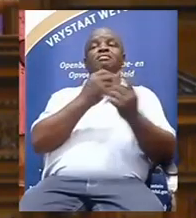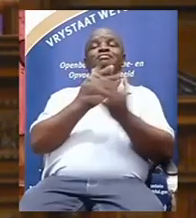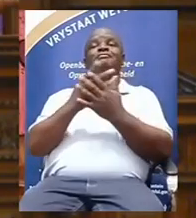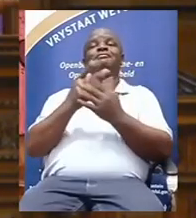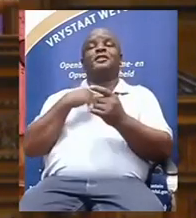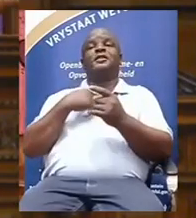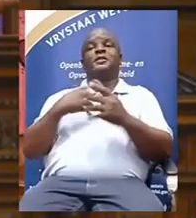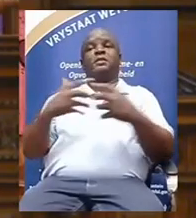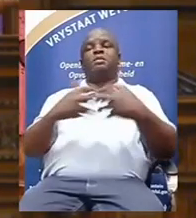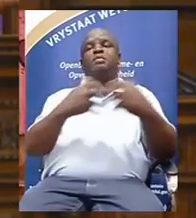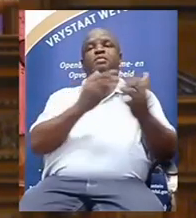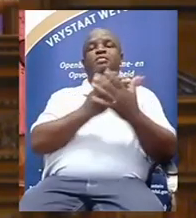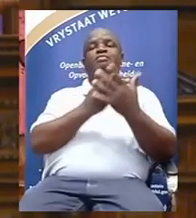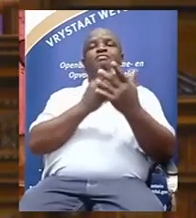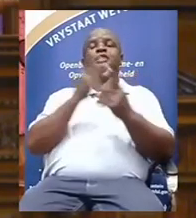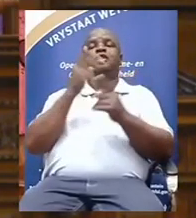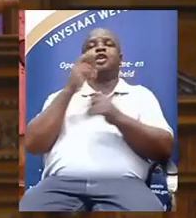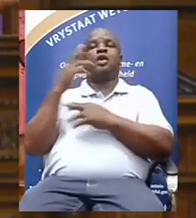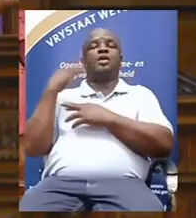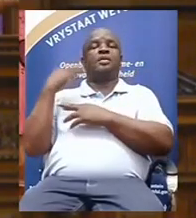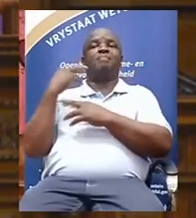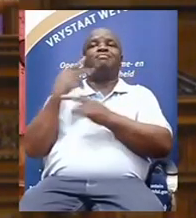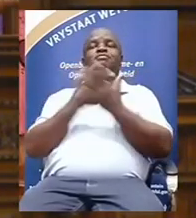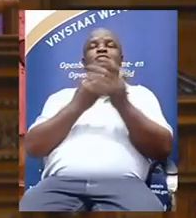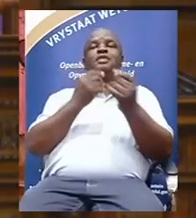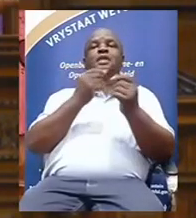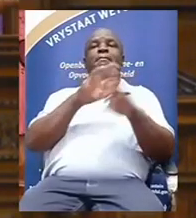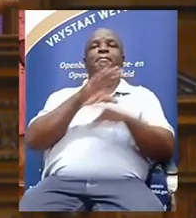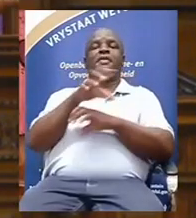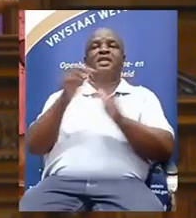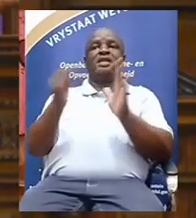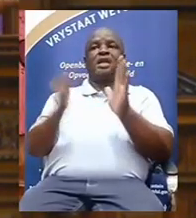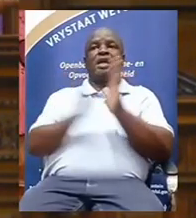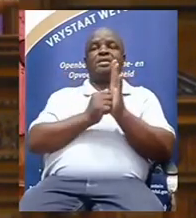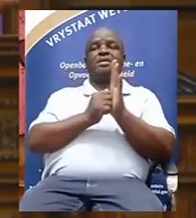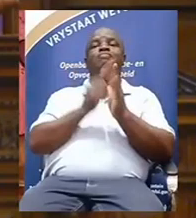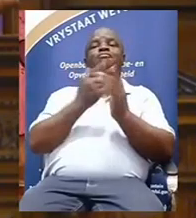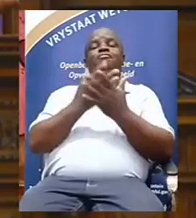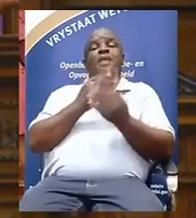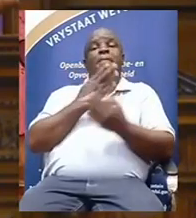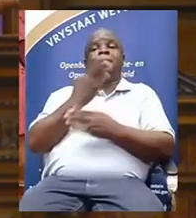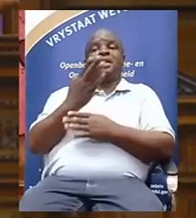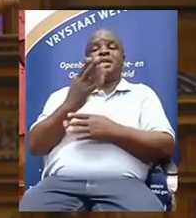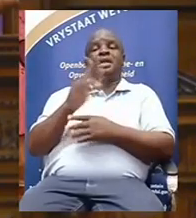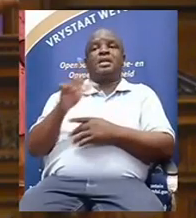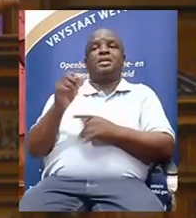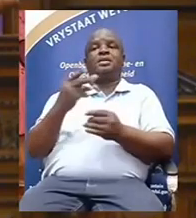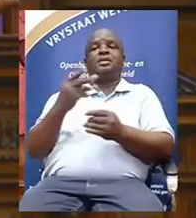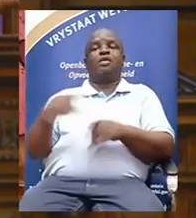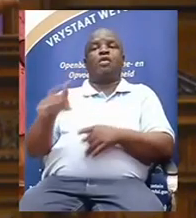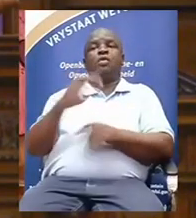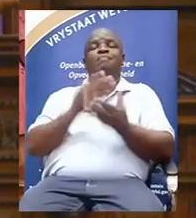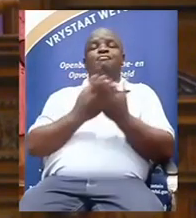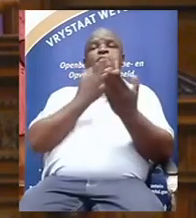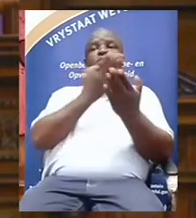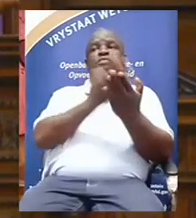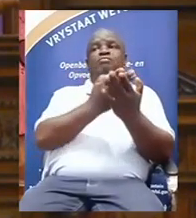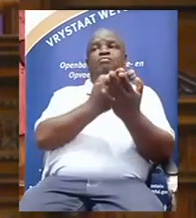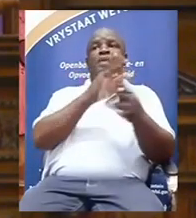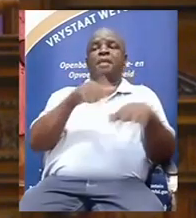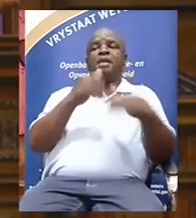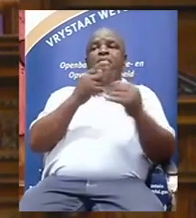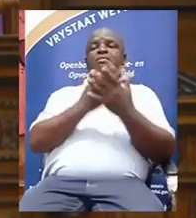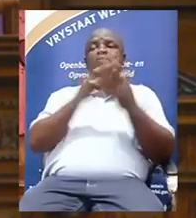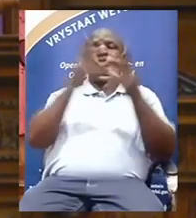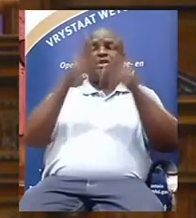compliance with the mandating procedures of Provinces Act. I now place these bills before this panel to decide on the final